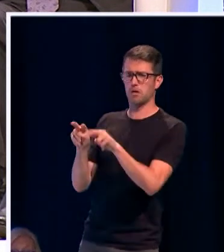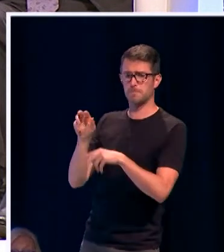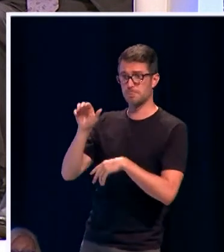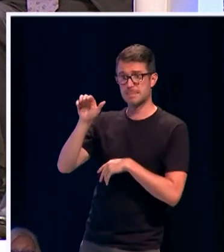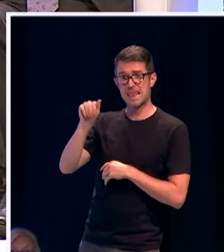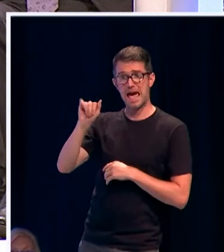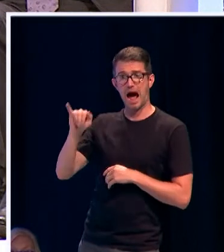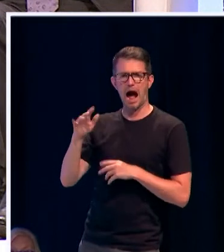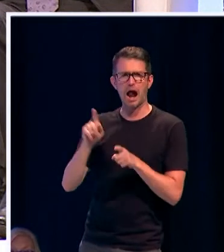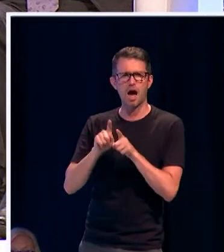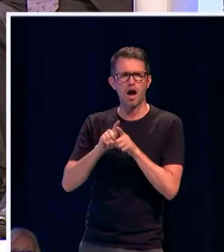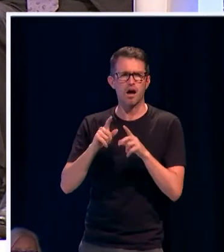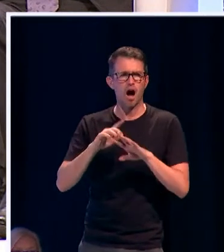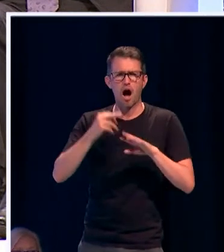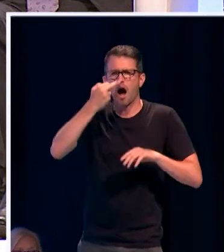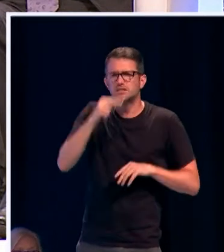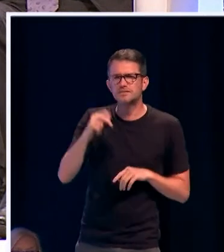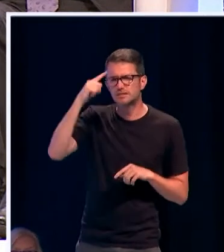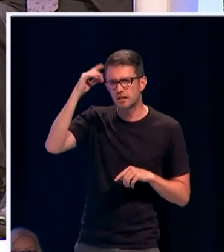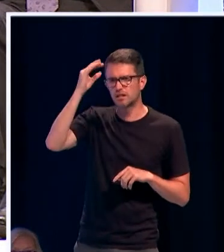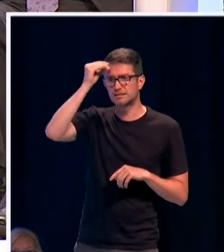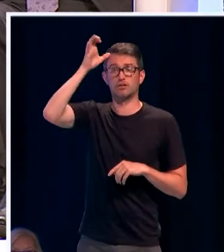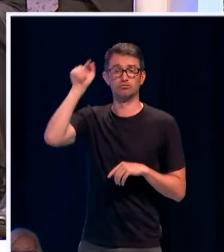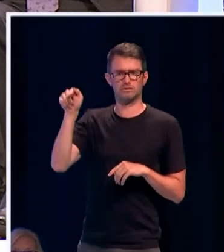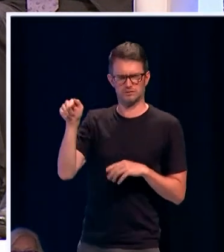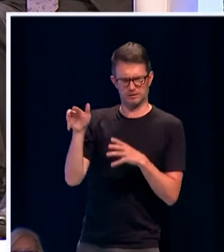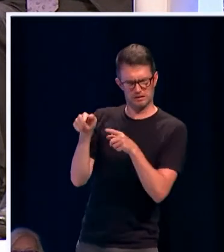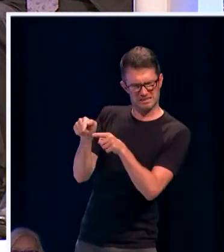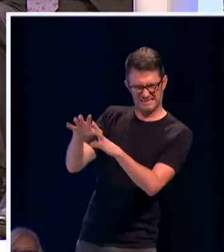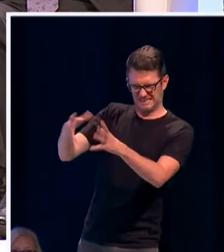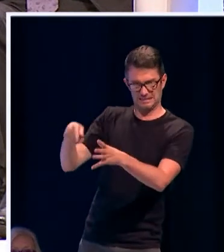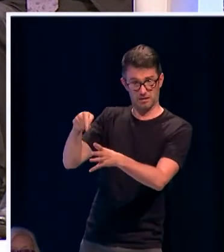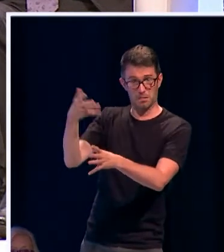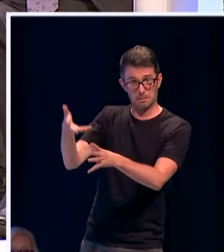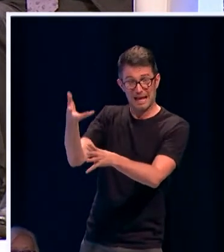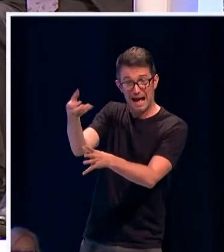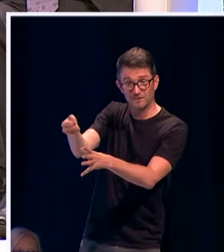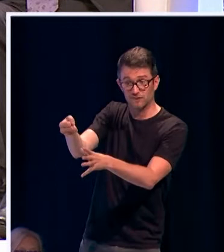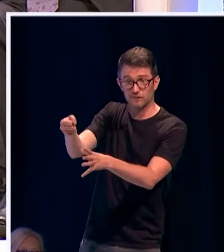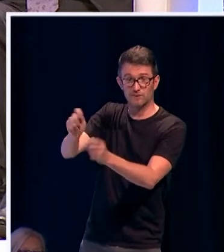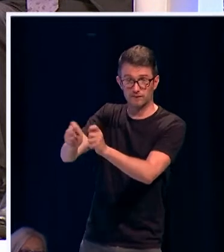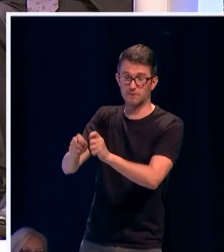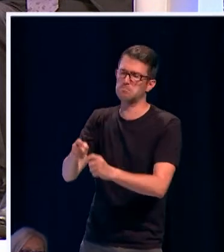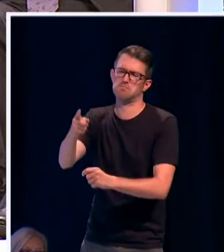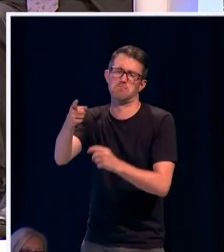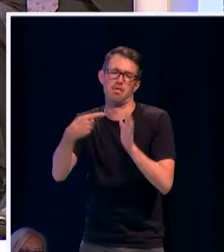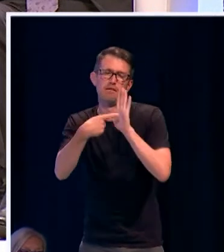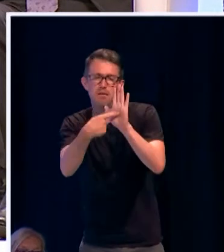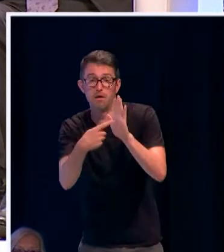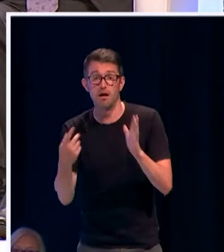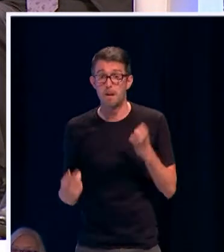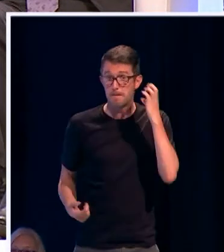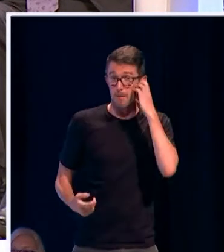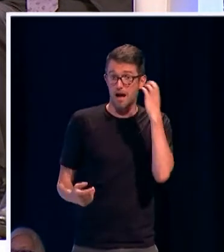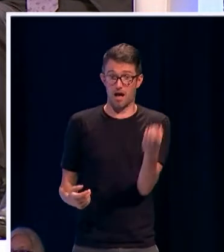his camera on his phone, point it at some text, and it reads it out to him. Most people wouldn't imagine that that was a use